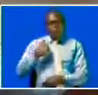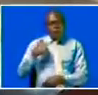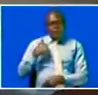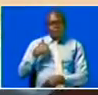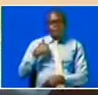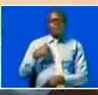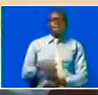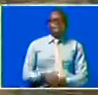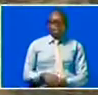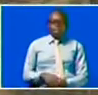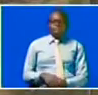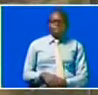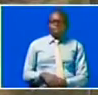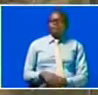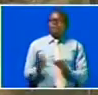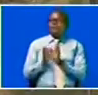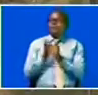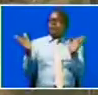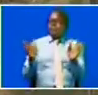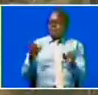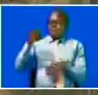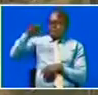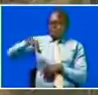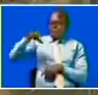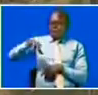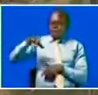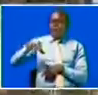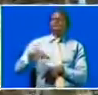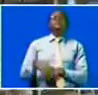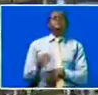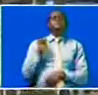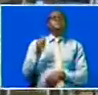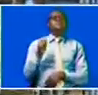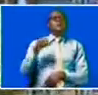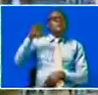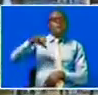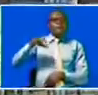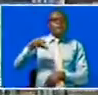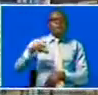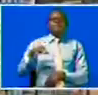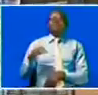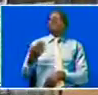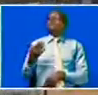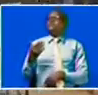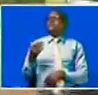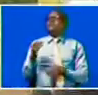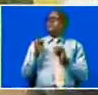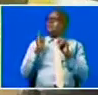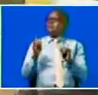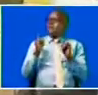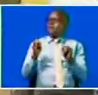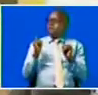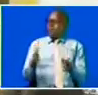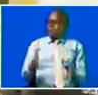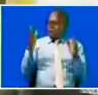bustling estate, perhaps the public transport vehicles will. Matatus here are among the estate's biggest